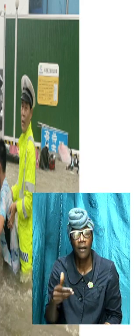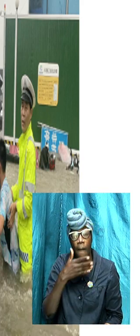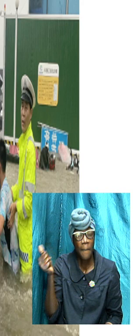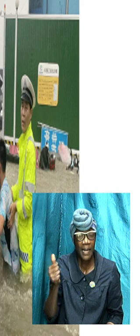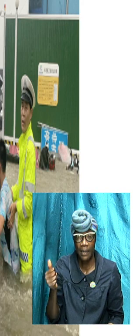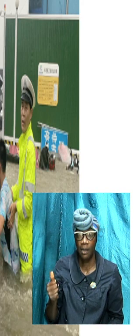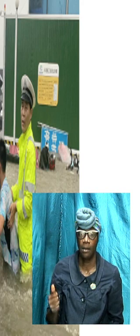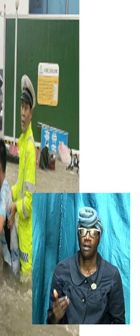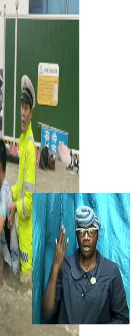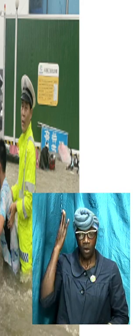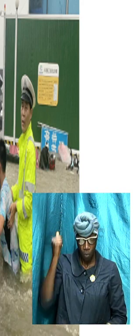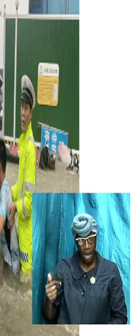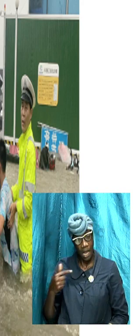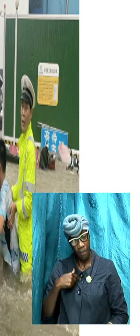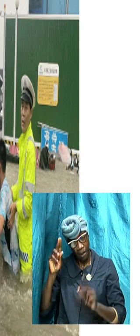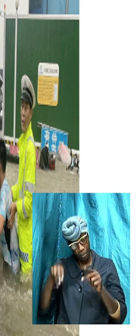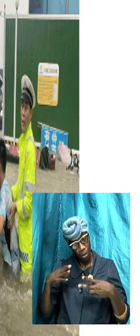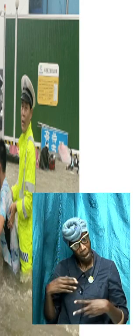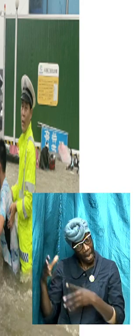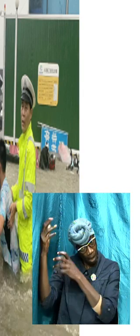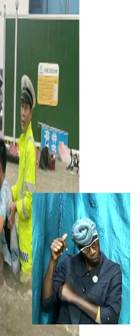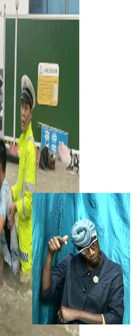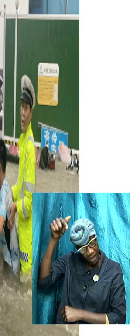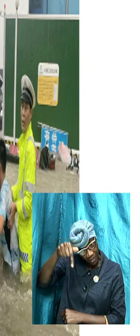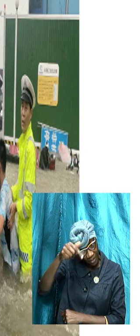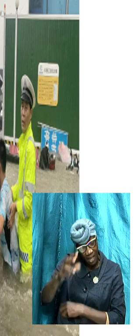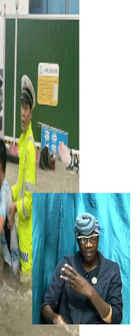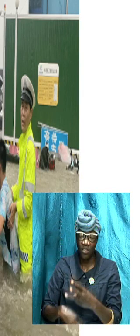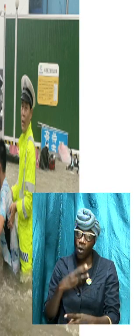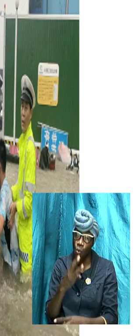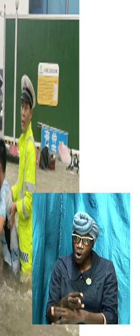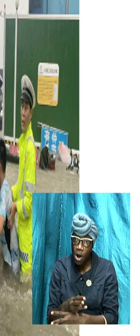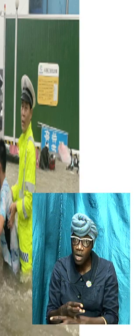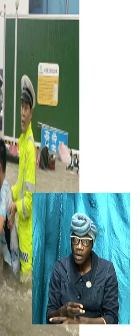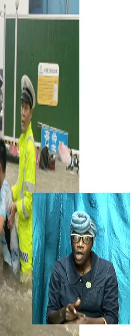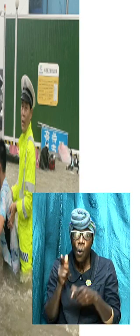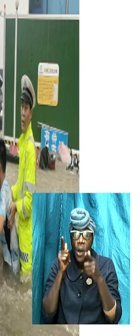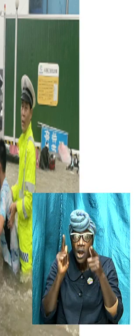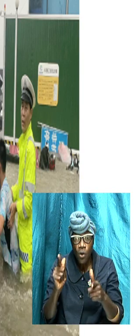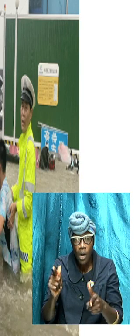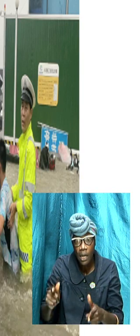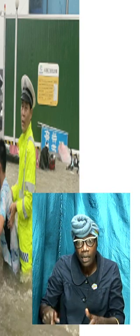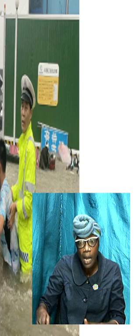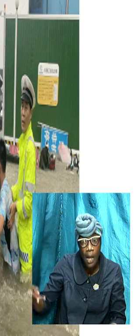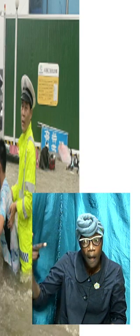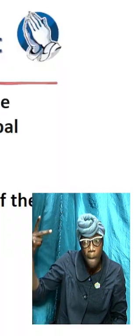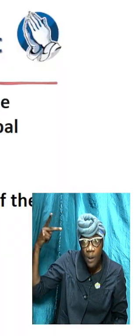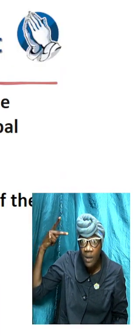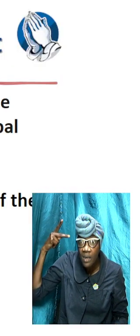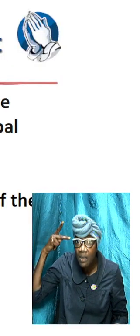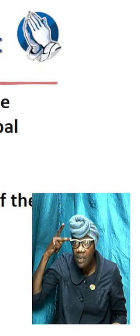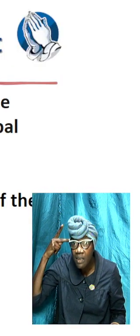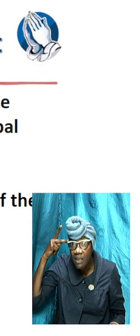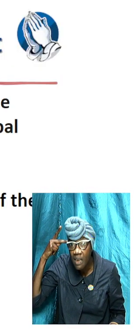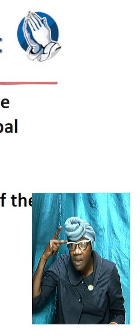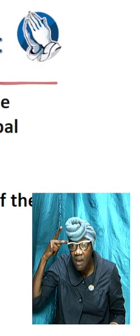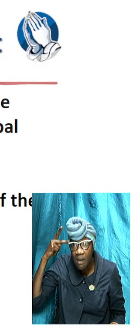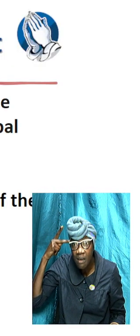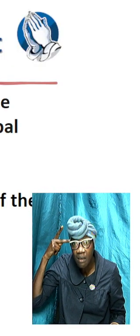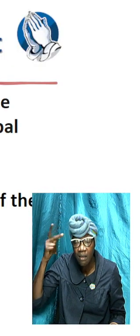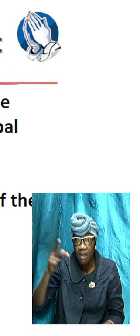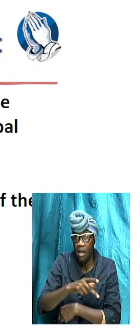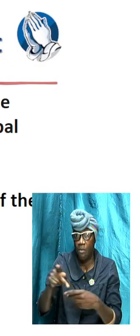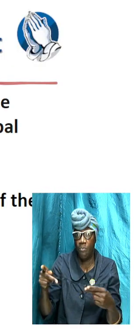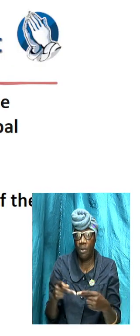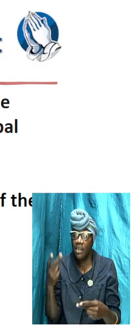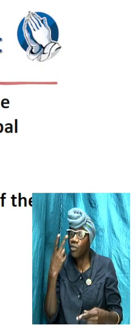in this particular world? When we look at the political scene, brethren, amen, we see that First of